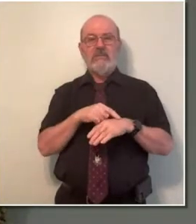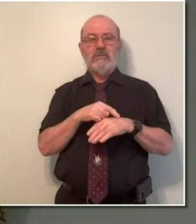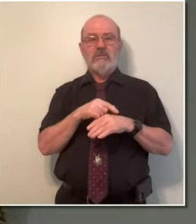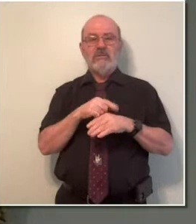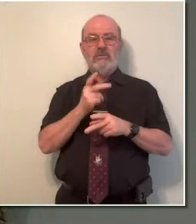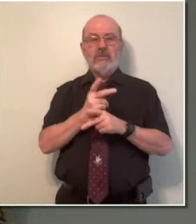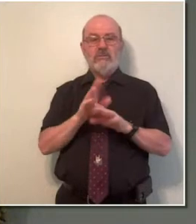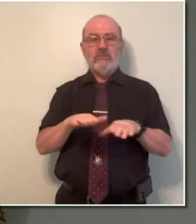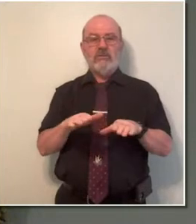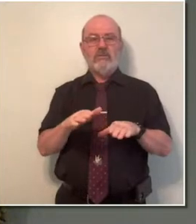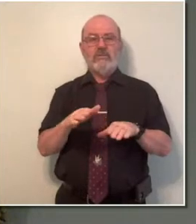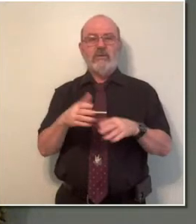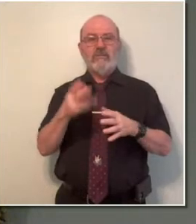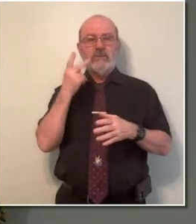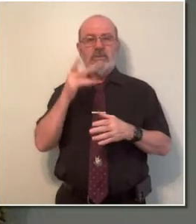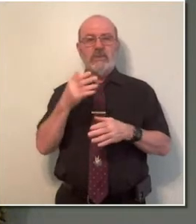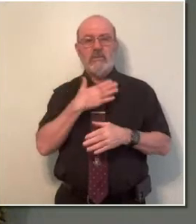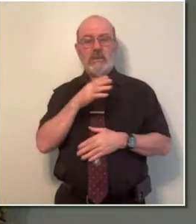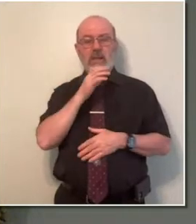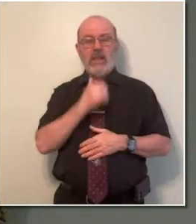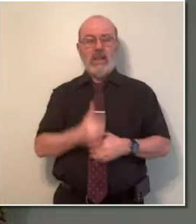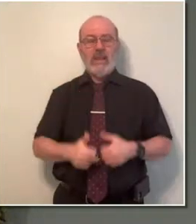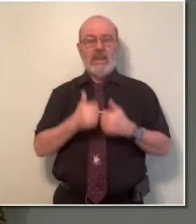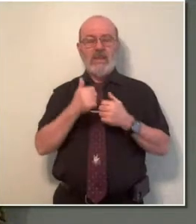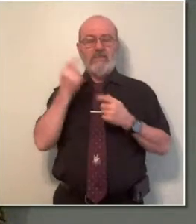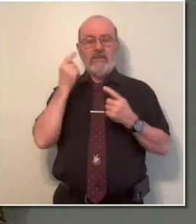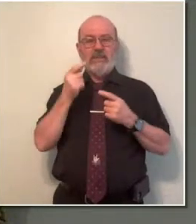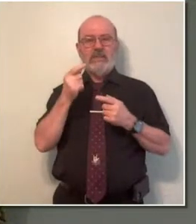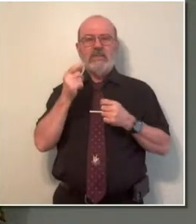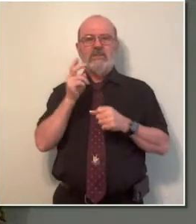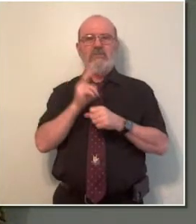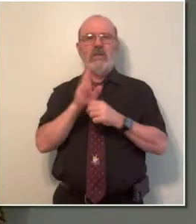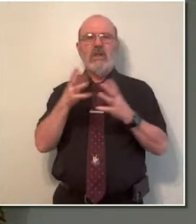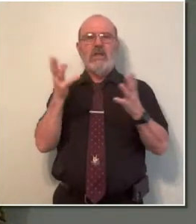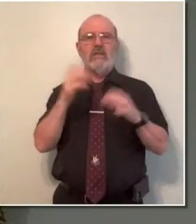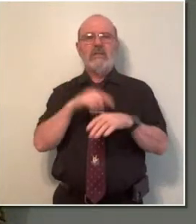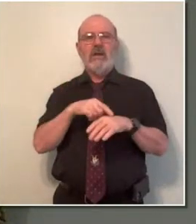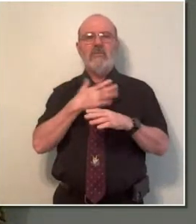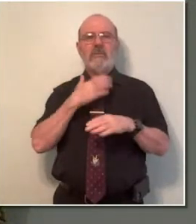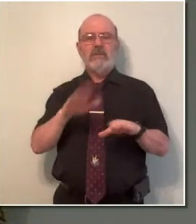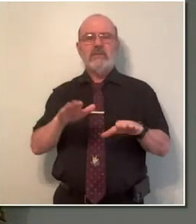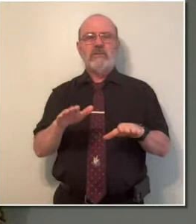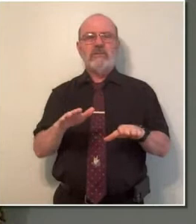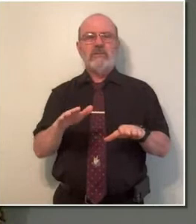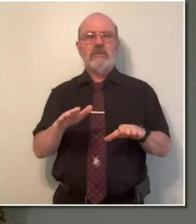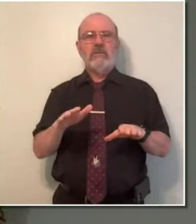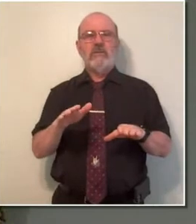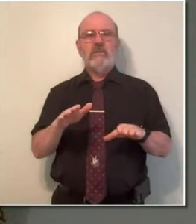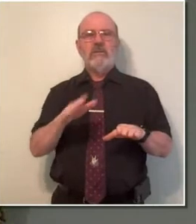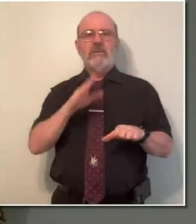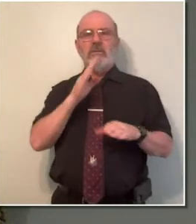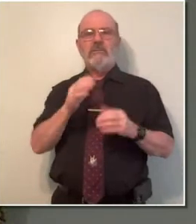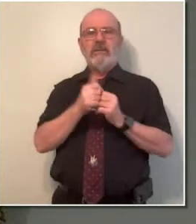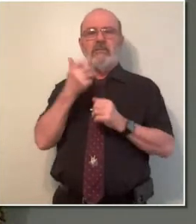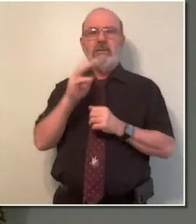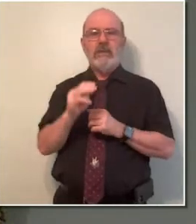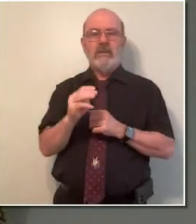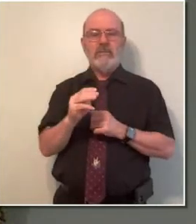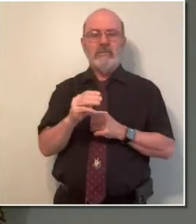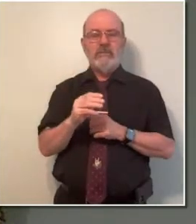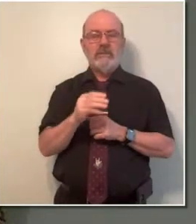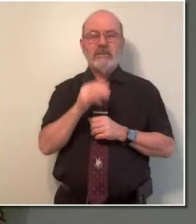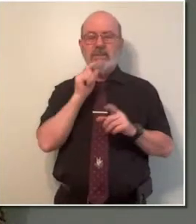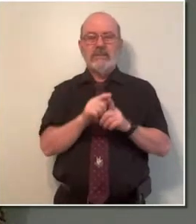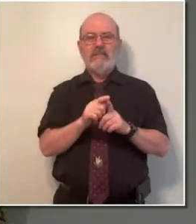know, I already see it in my own life. Like, I think I spend a lot of time with my children, but being with them is not the same thing